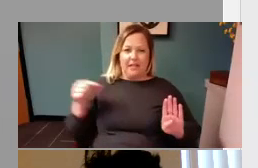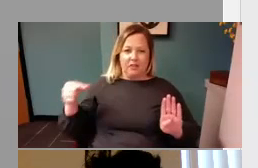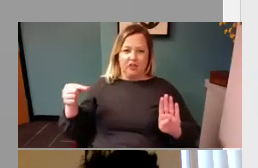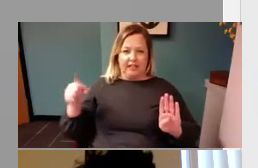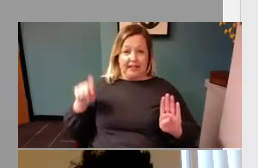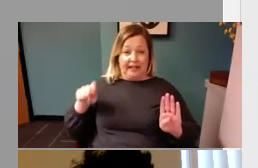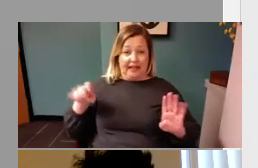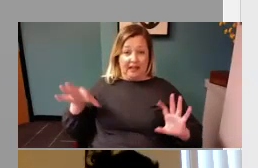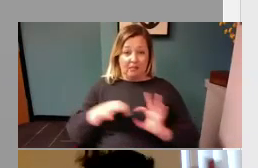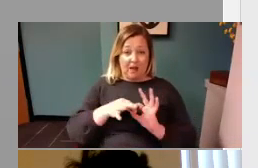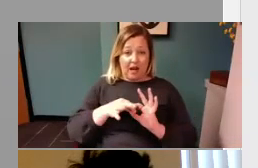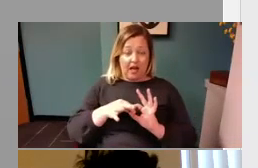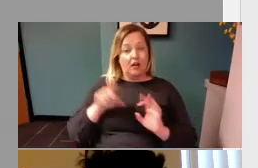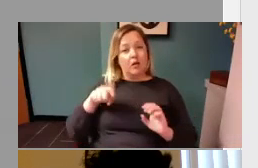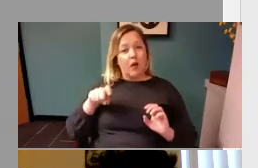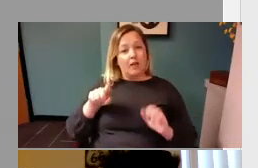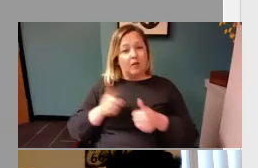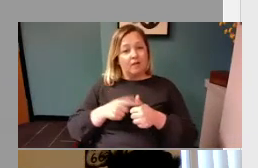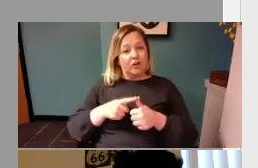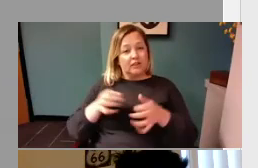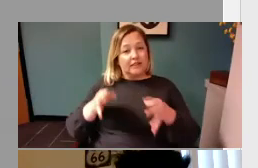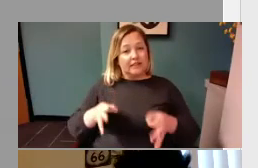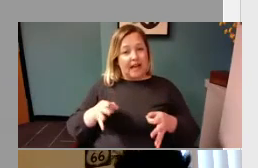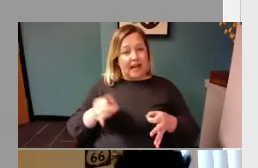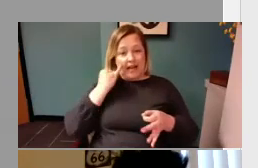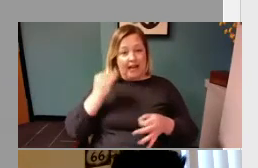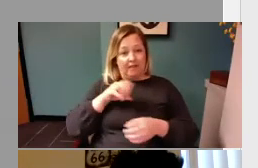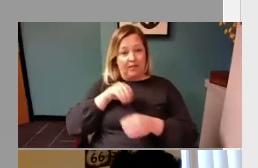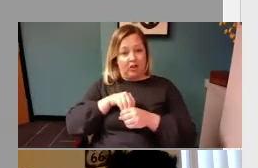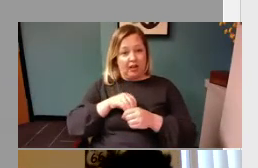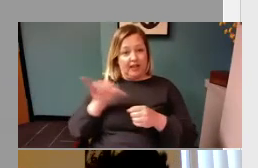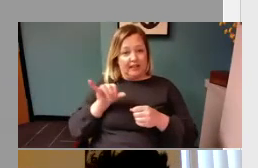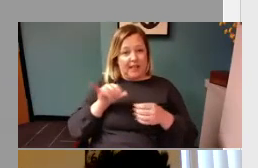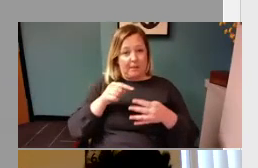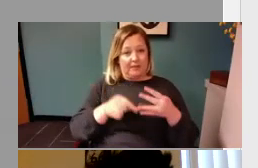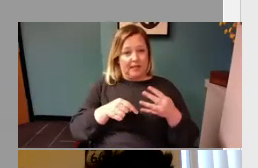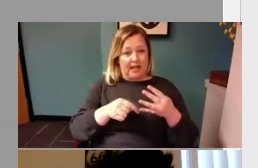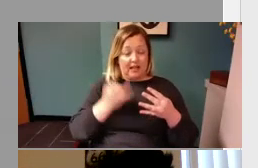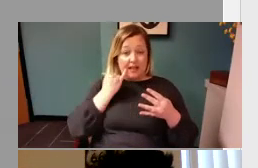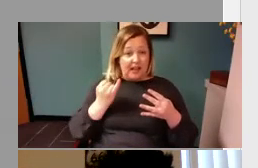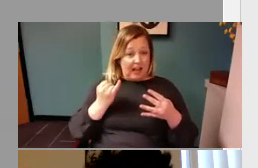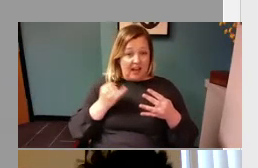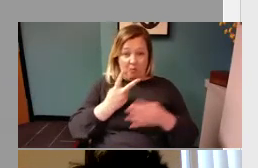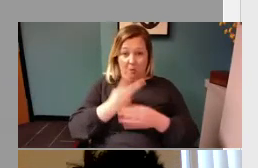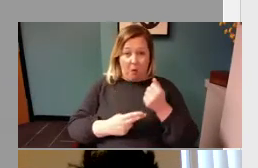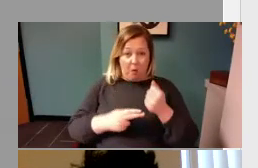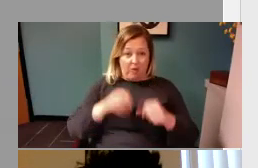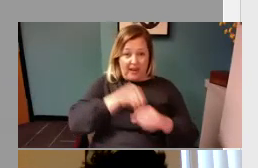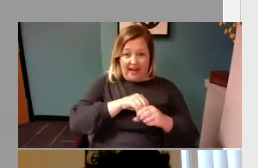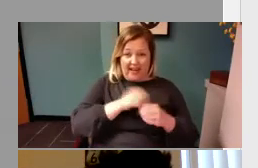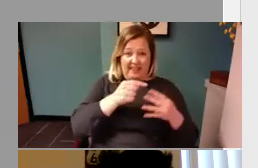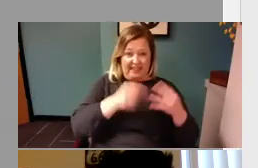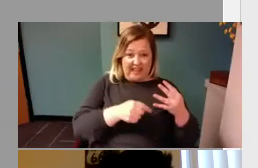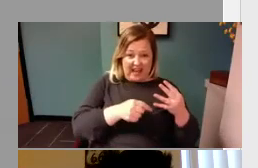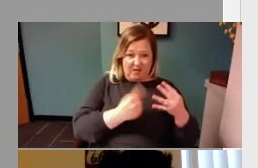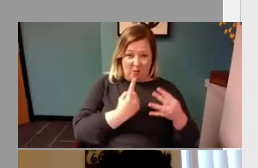was in the same set, we would not combine them because they're already combined. Otherwise, we would combine them. So in order to figure